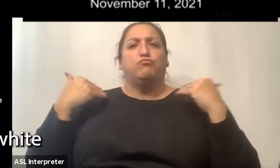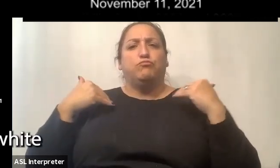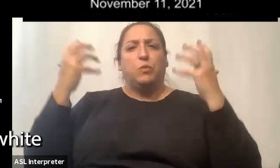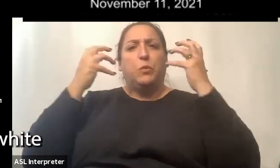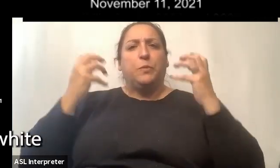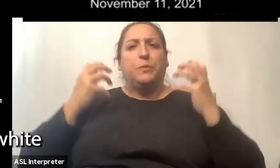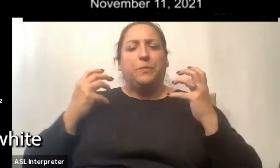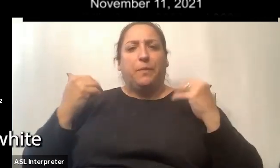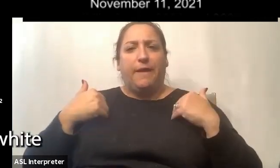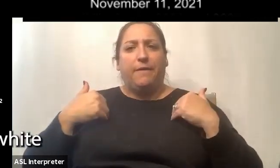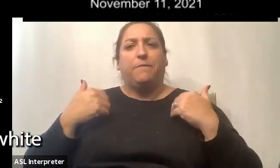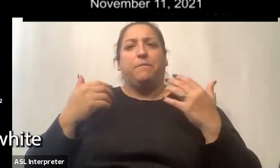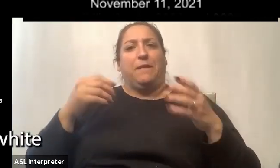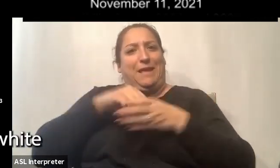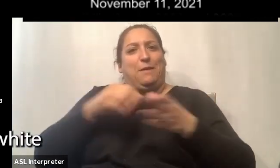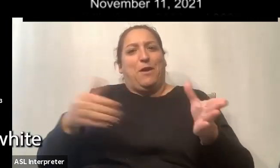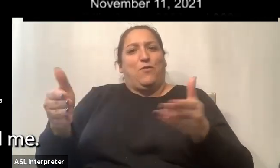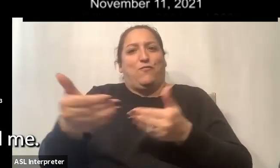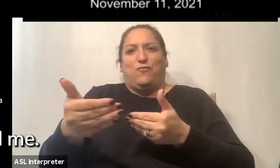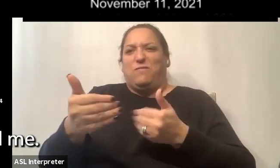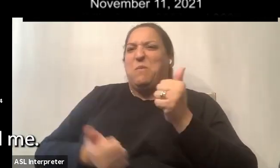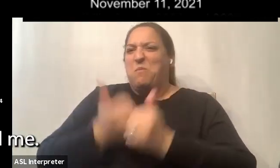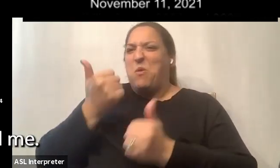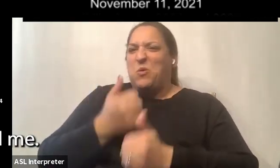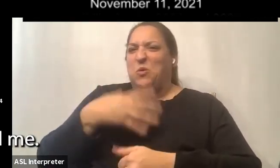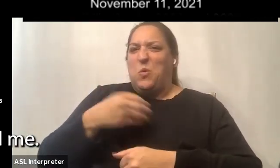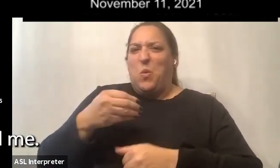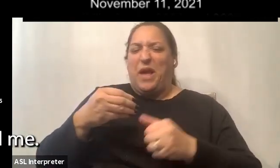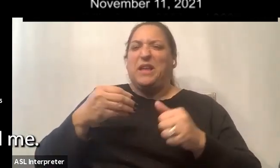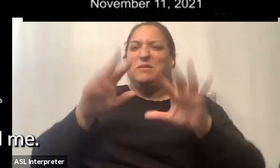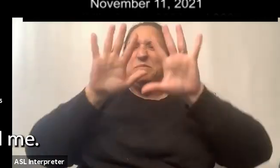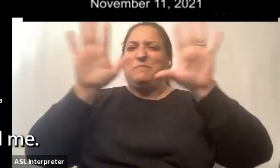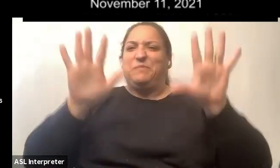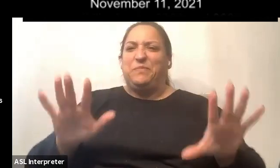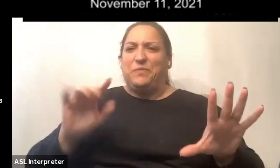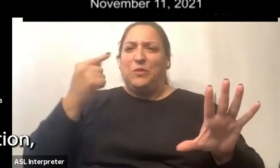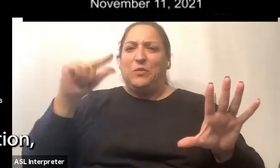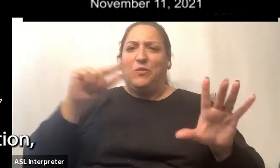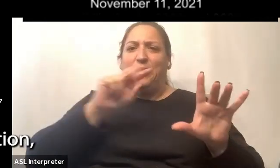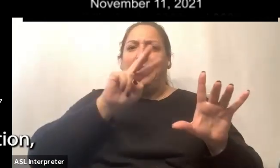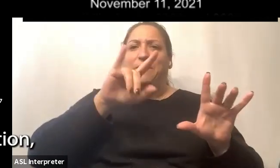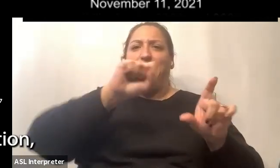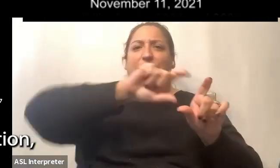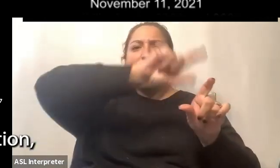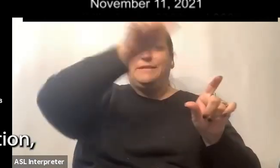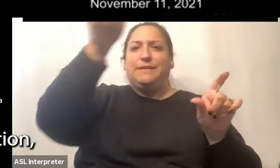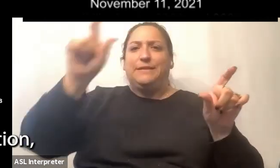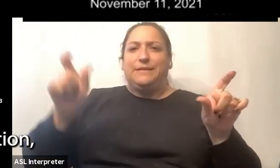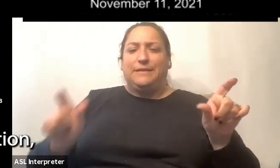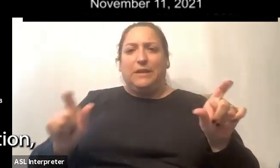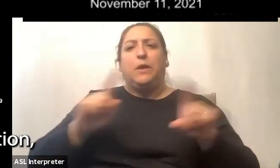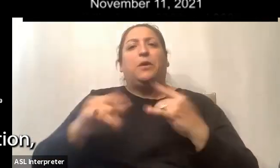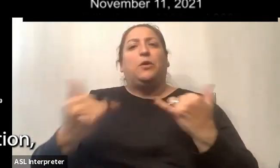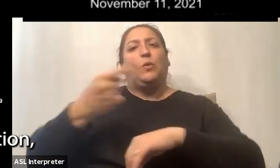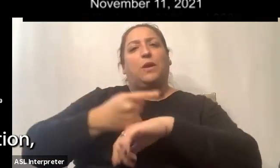I am in my room, which is mostly white with some green vines in behind me. And today I'll be talking